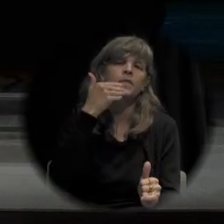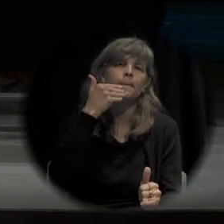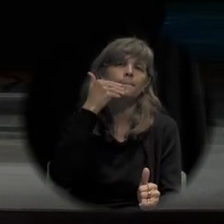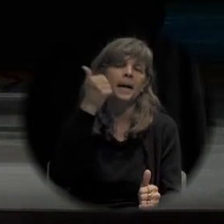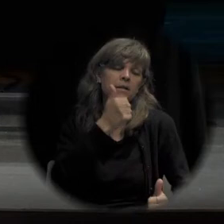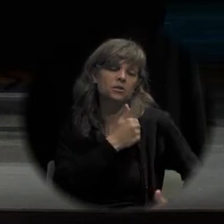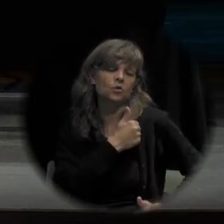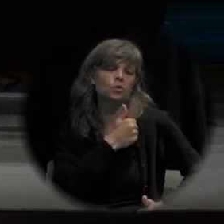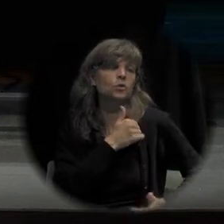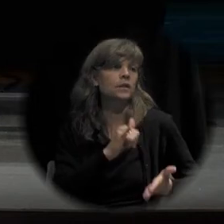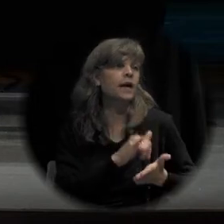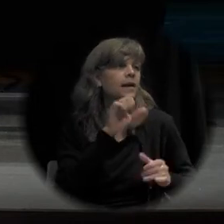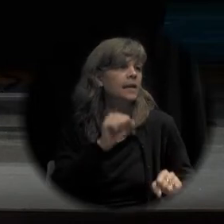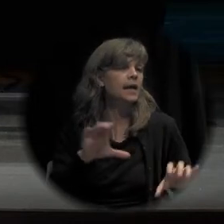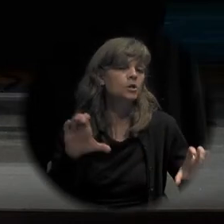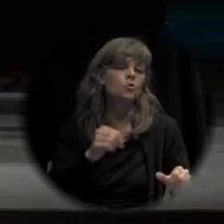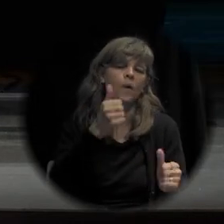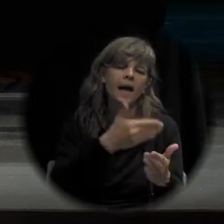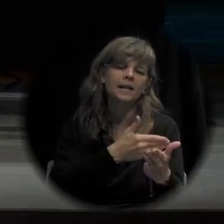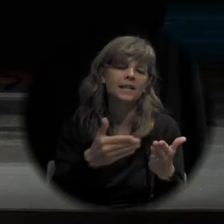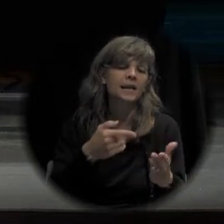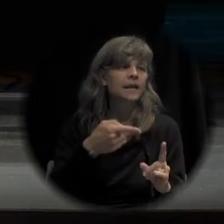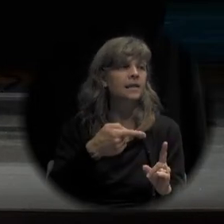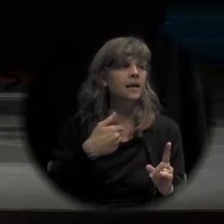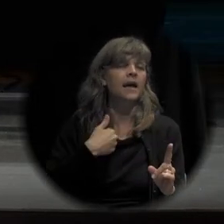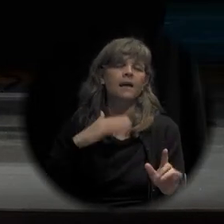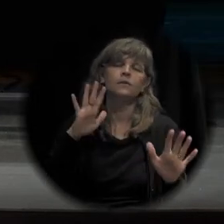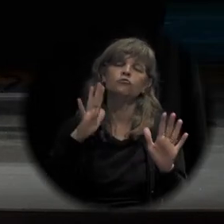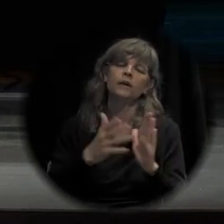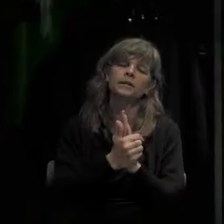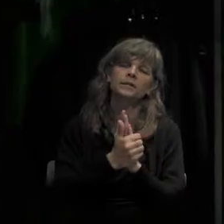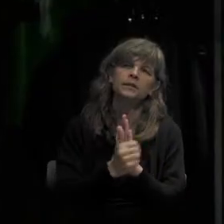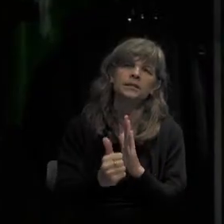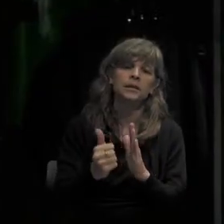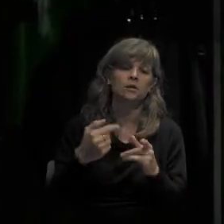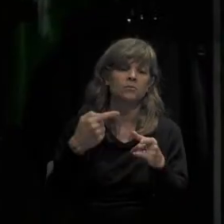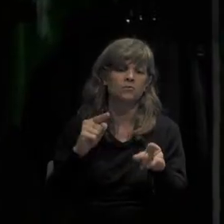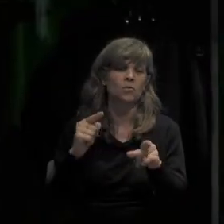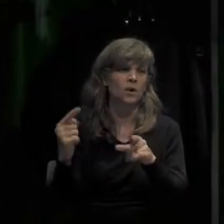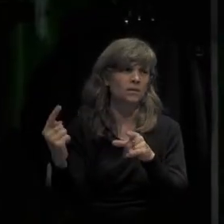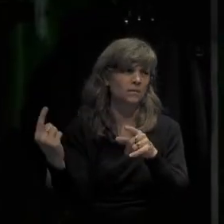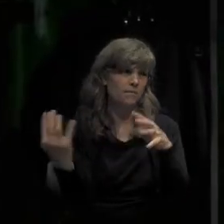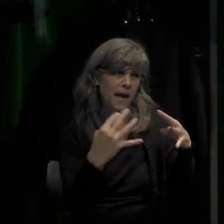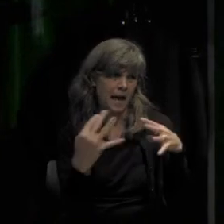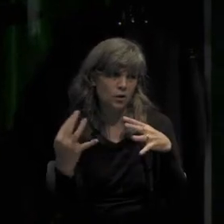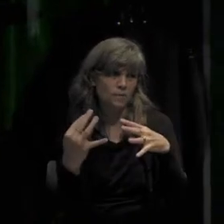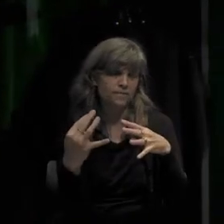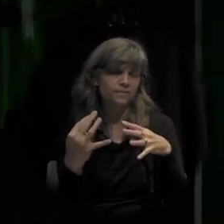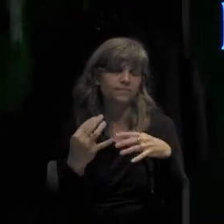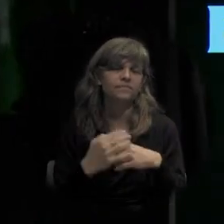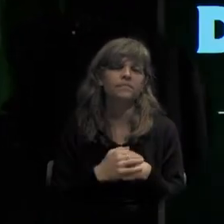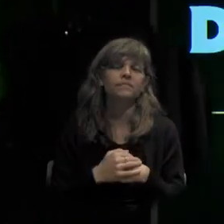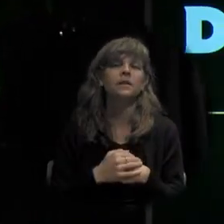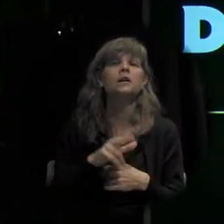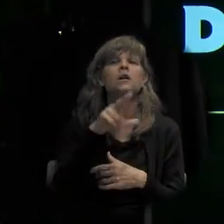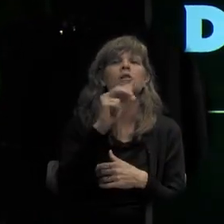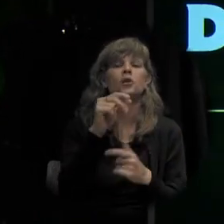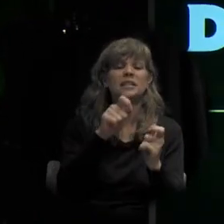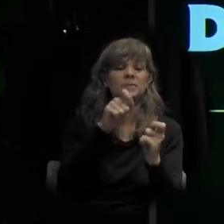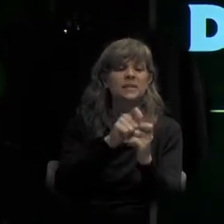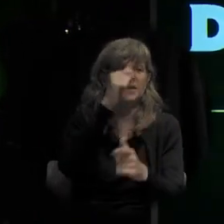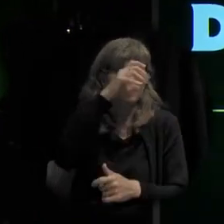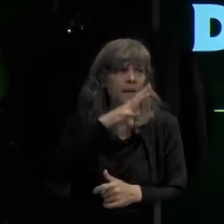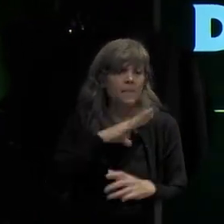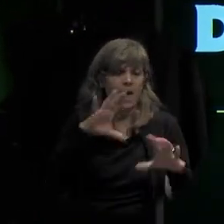do anything. They're the ones who have the great exploits in battle. He had 30 particular ones who were the